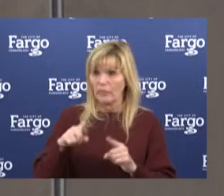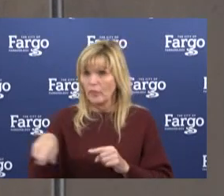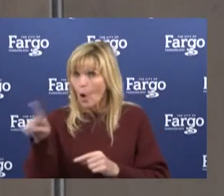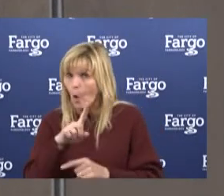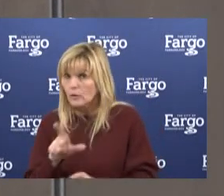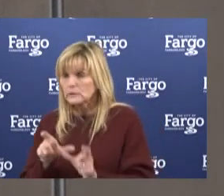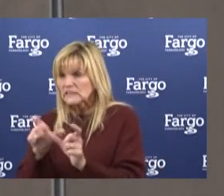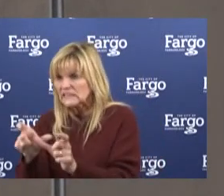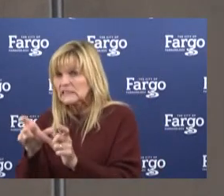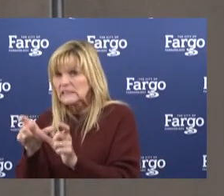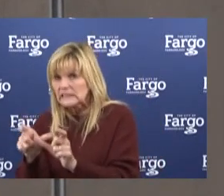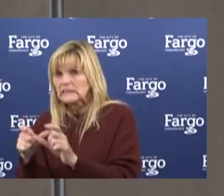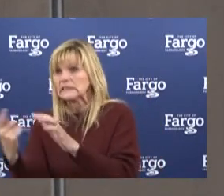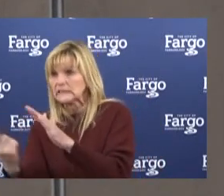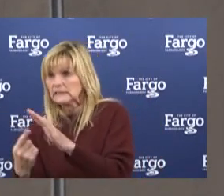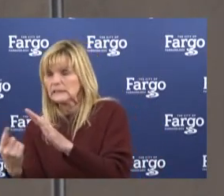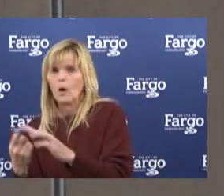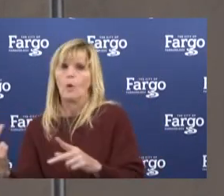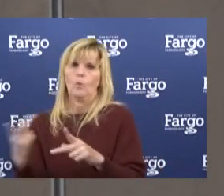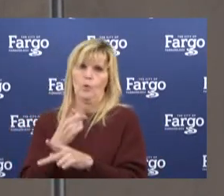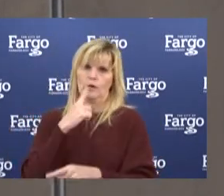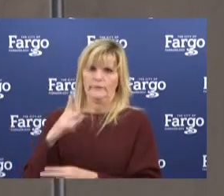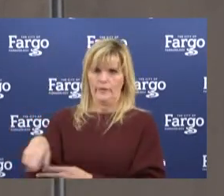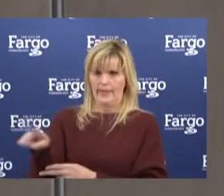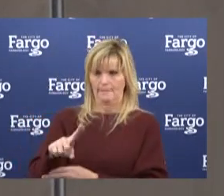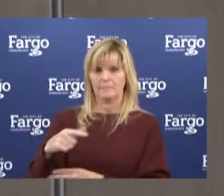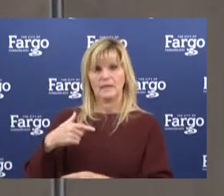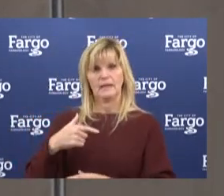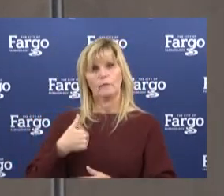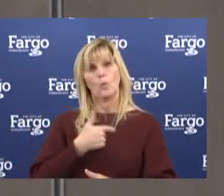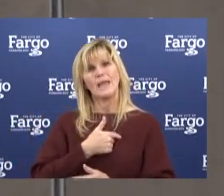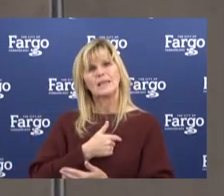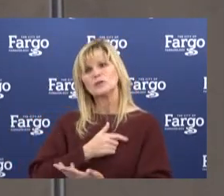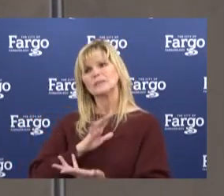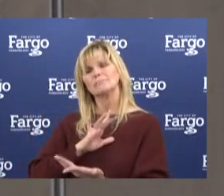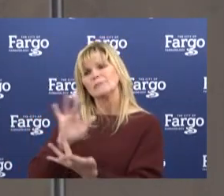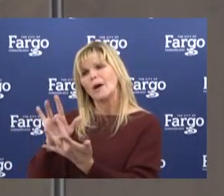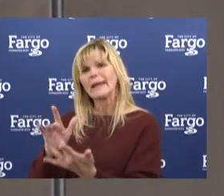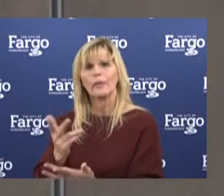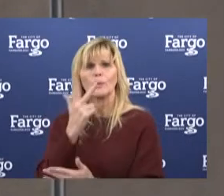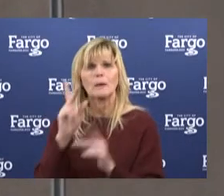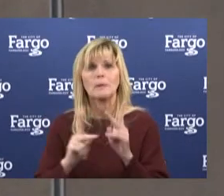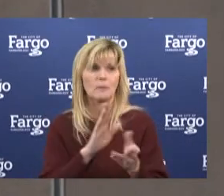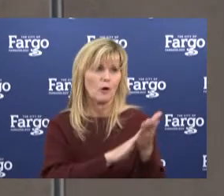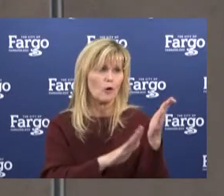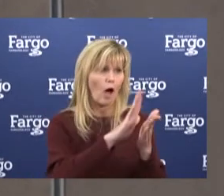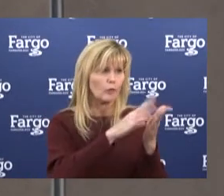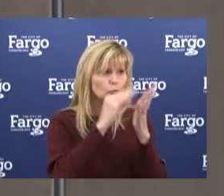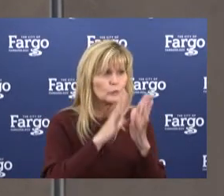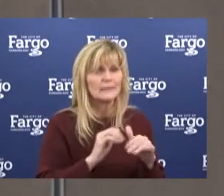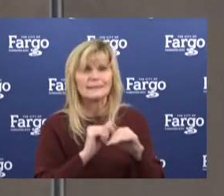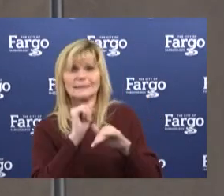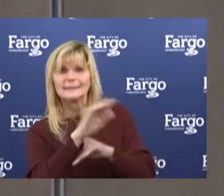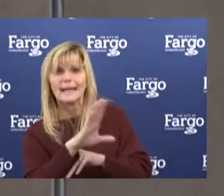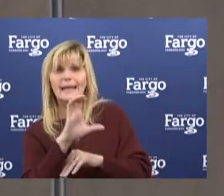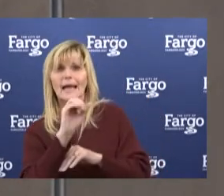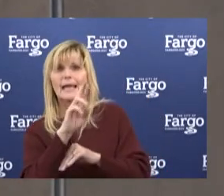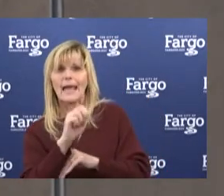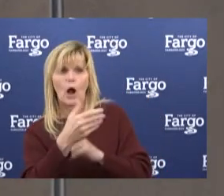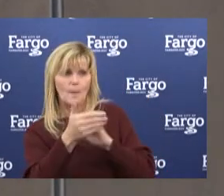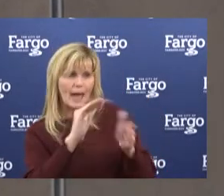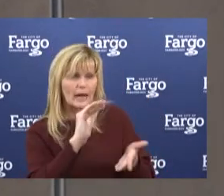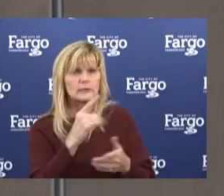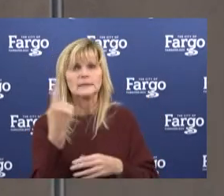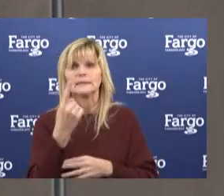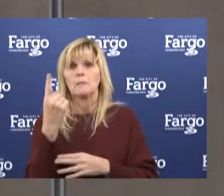situations. And if we could just, each one of us, reach out to 3 people, whether it's a college student writing a note, sending a care package, whether it's somebody